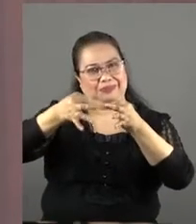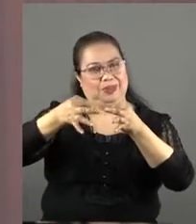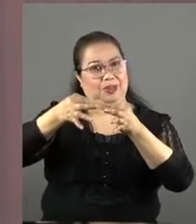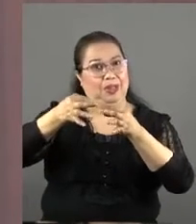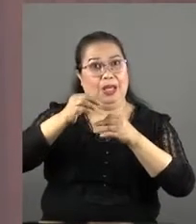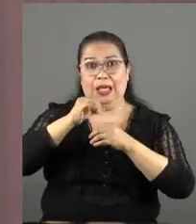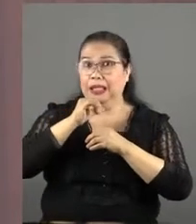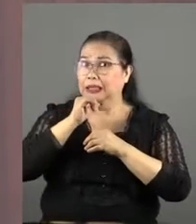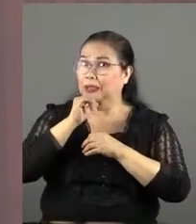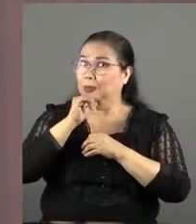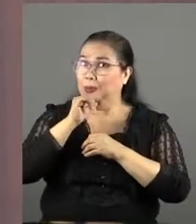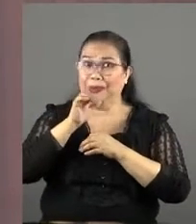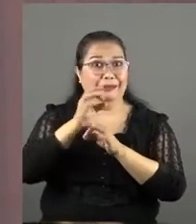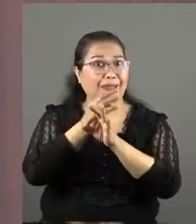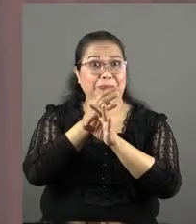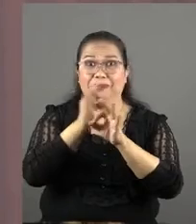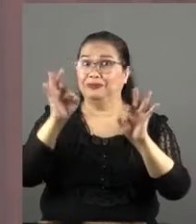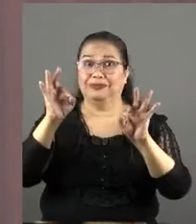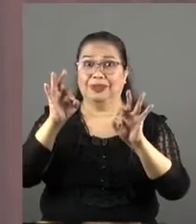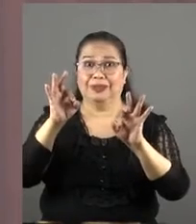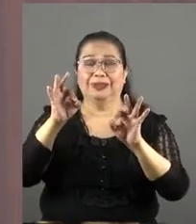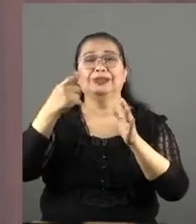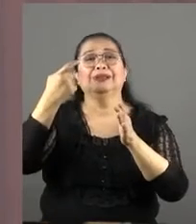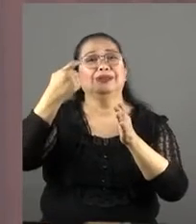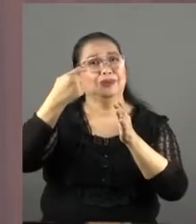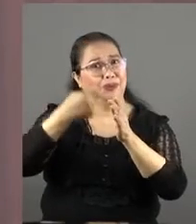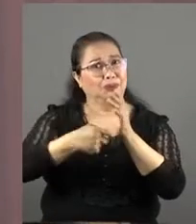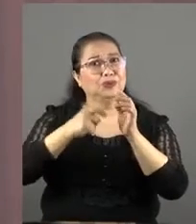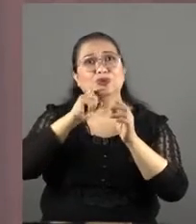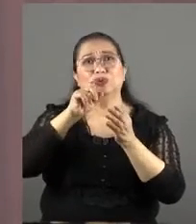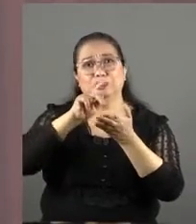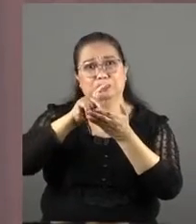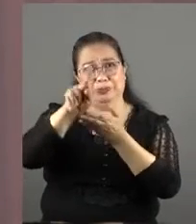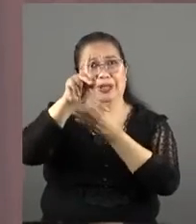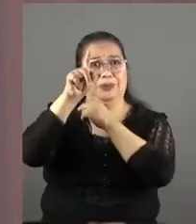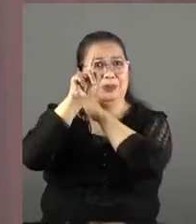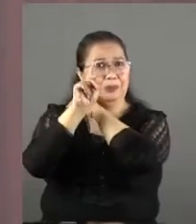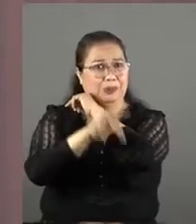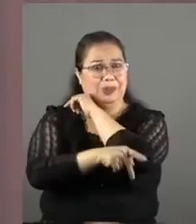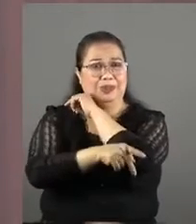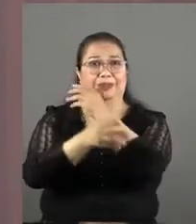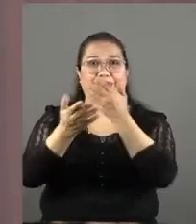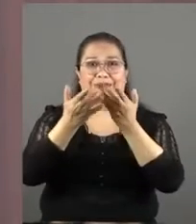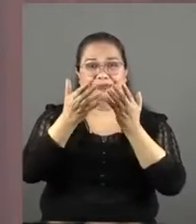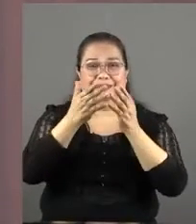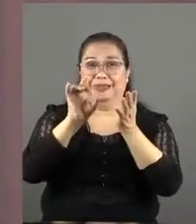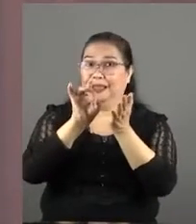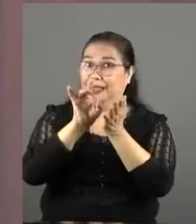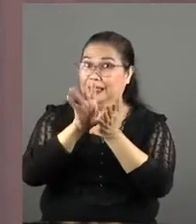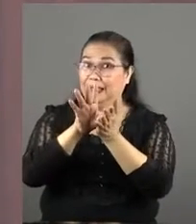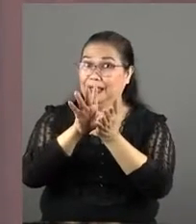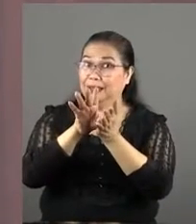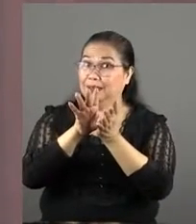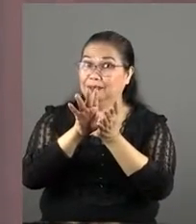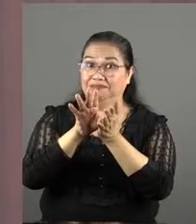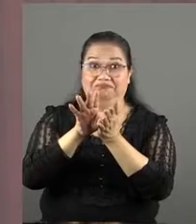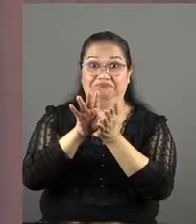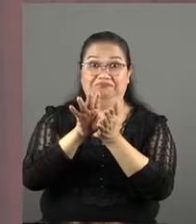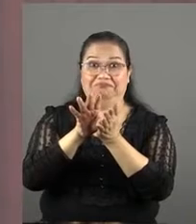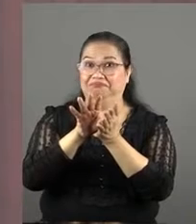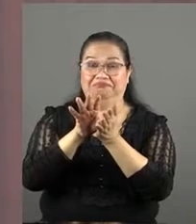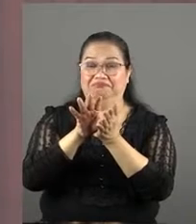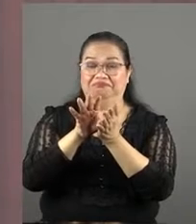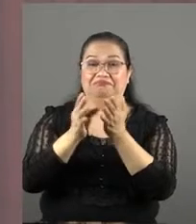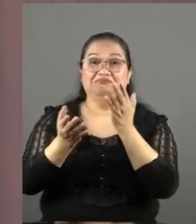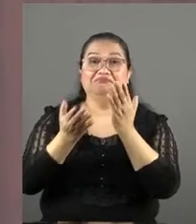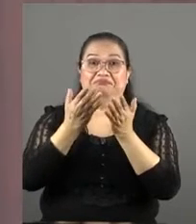going to get away with it. They'll pay for it. So maybe, just maybe, instead of hating them,